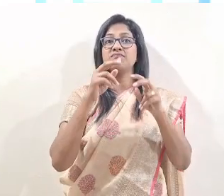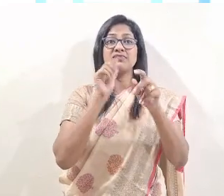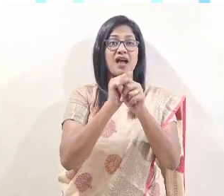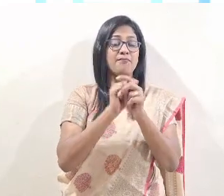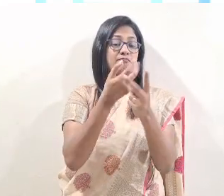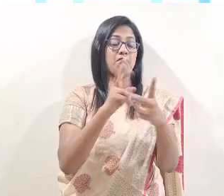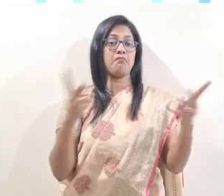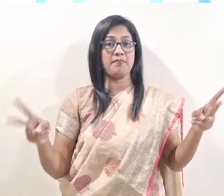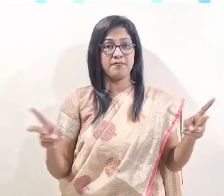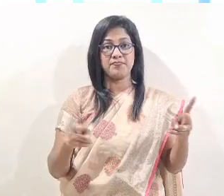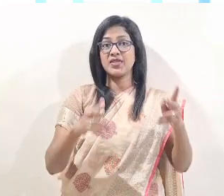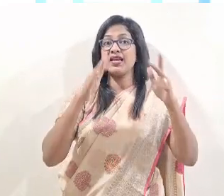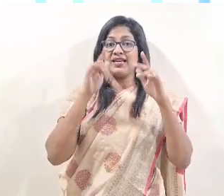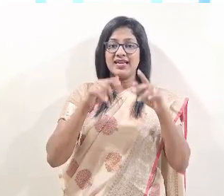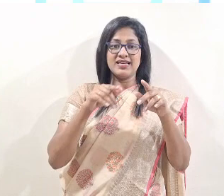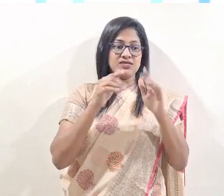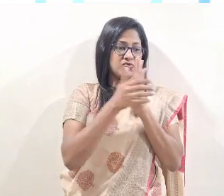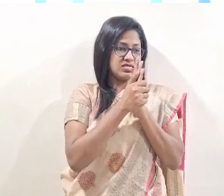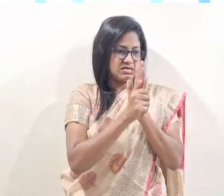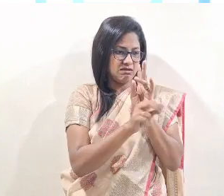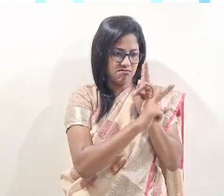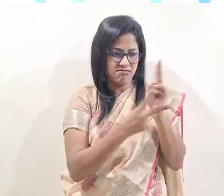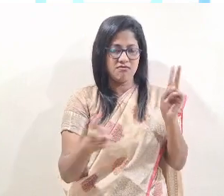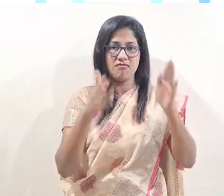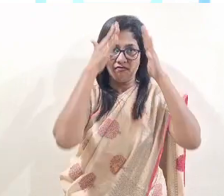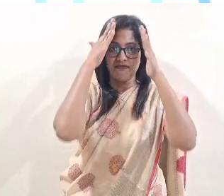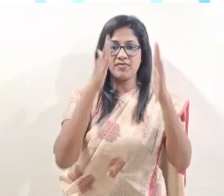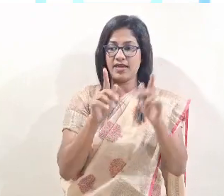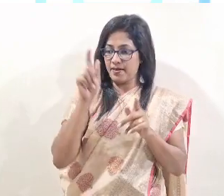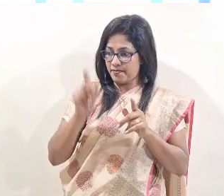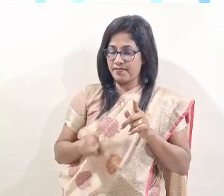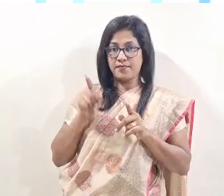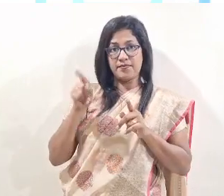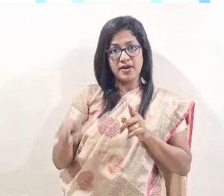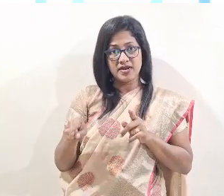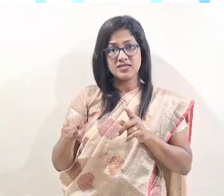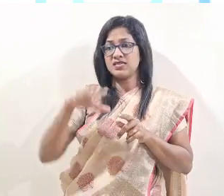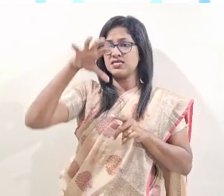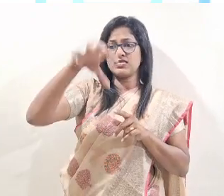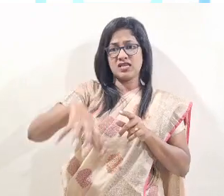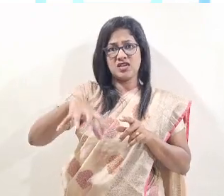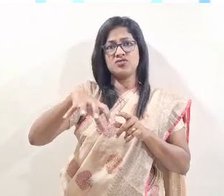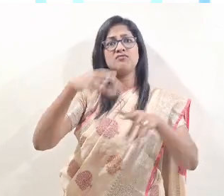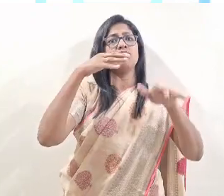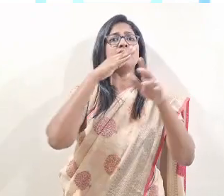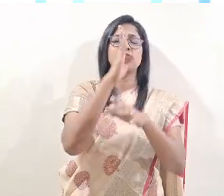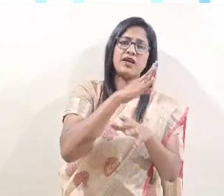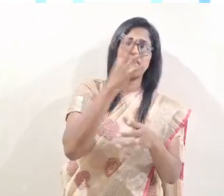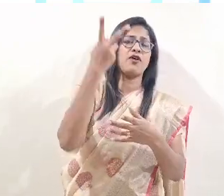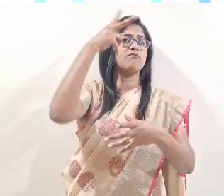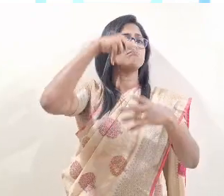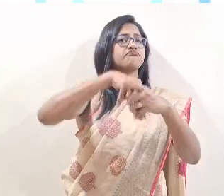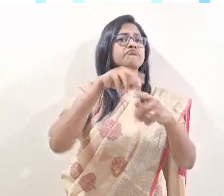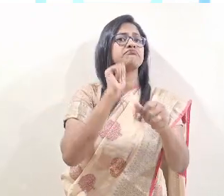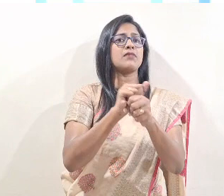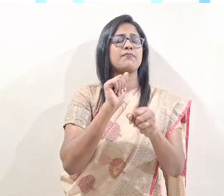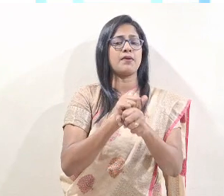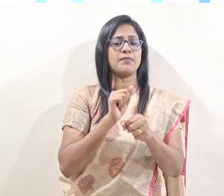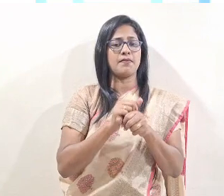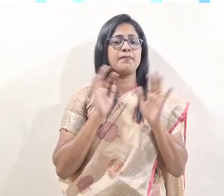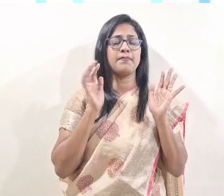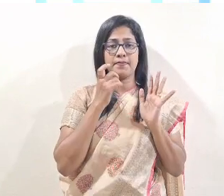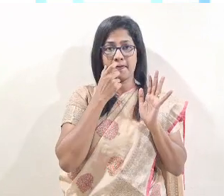basically concentrating on multiple skills so that the same person will work in the station and in the train. And